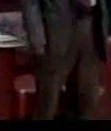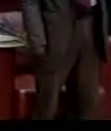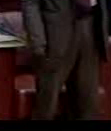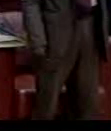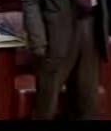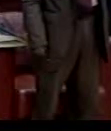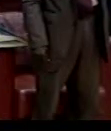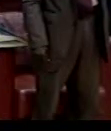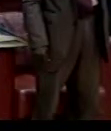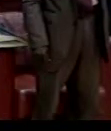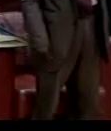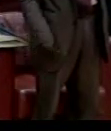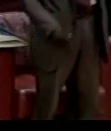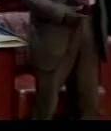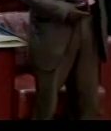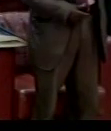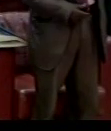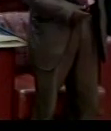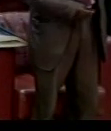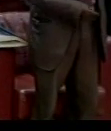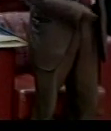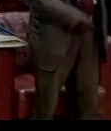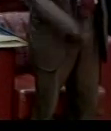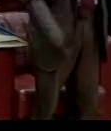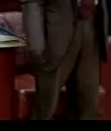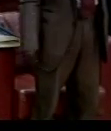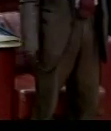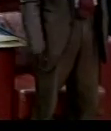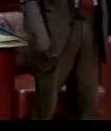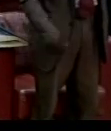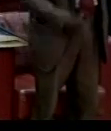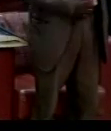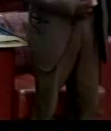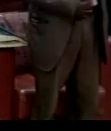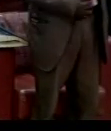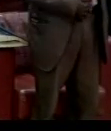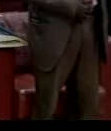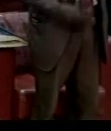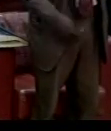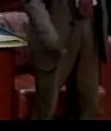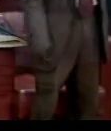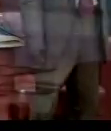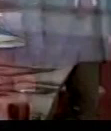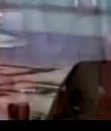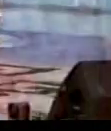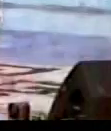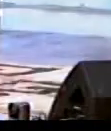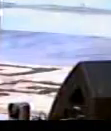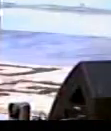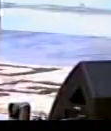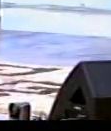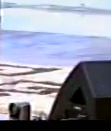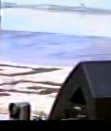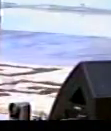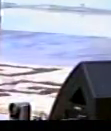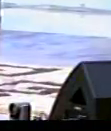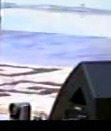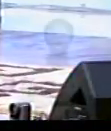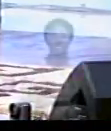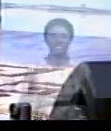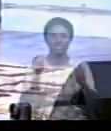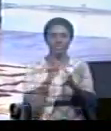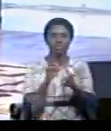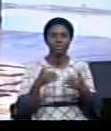name. I pray that the word will not be lost on you. The word